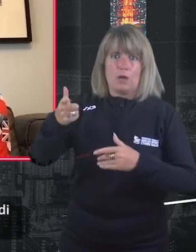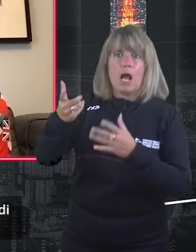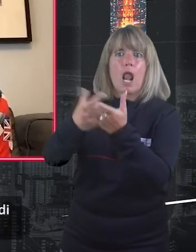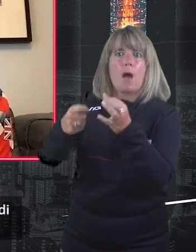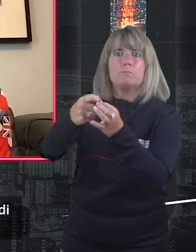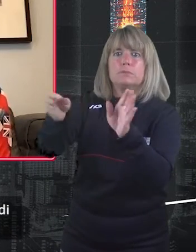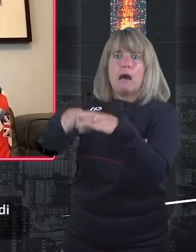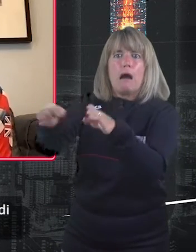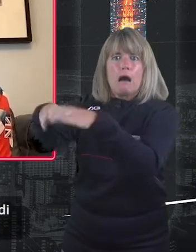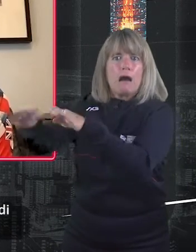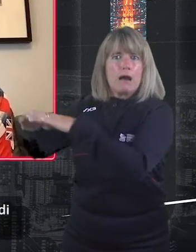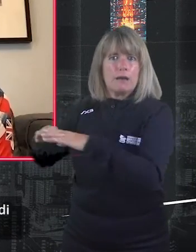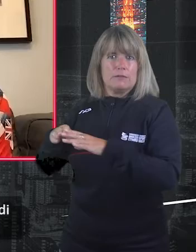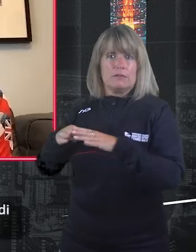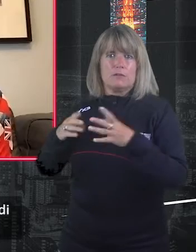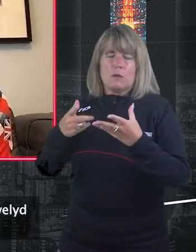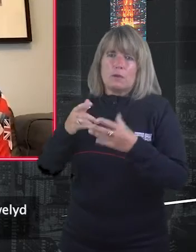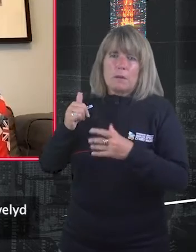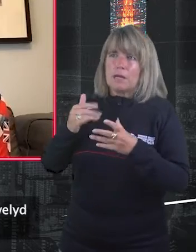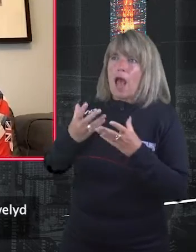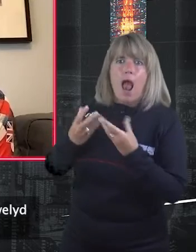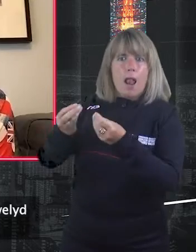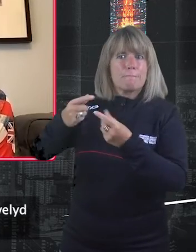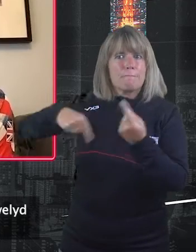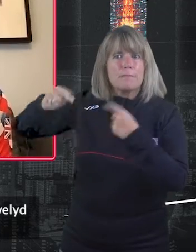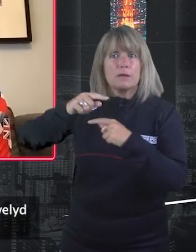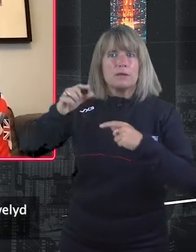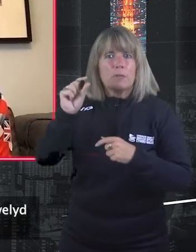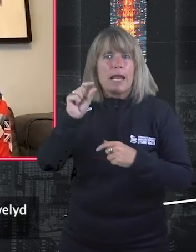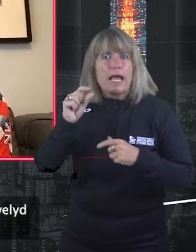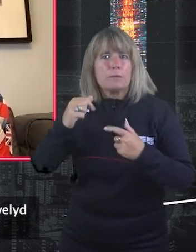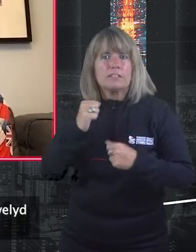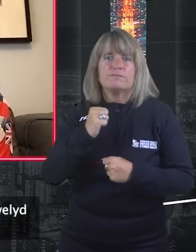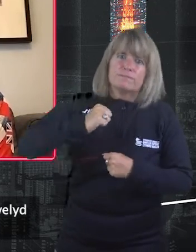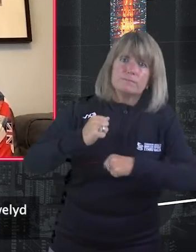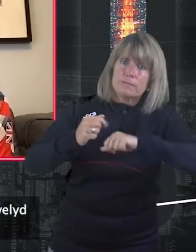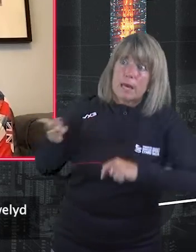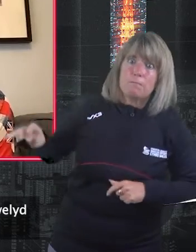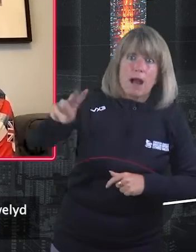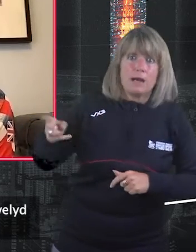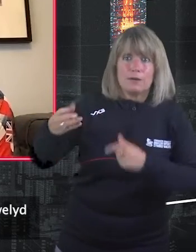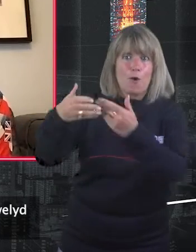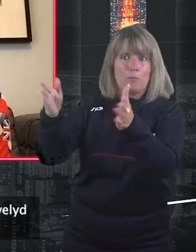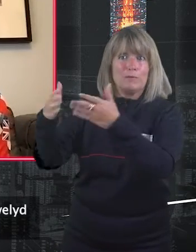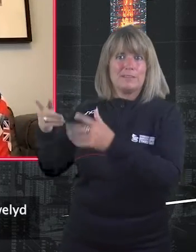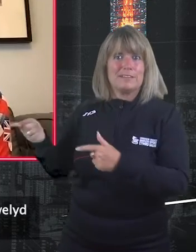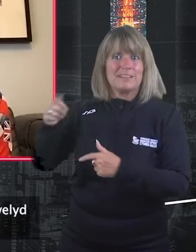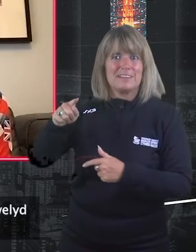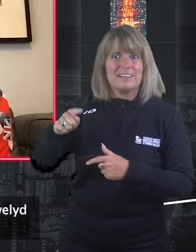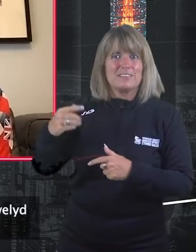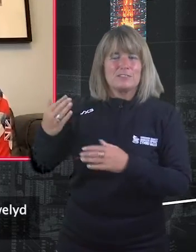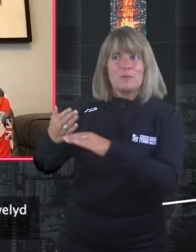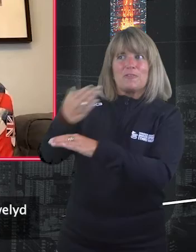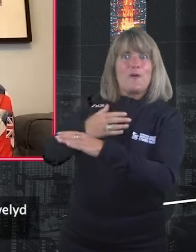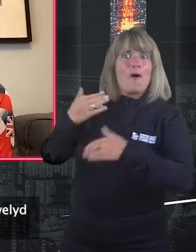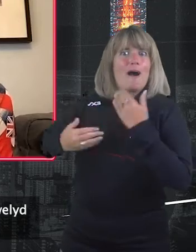of maybe go to their usual clubs and stuff like that. So hopefully it might help people, you know, just give them that little nudge to